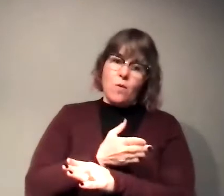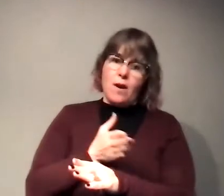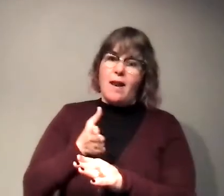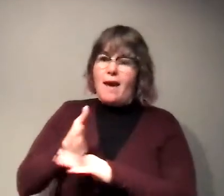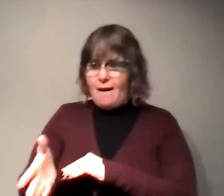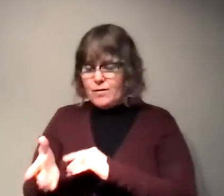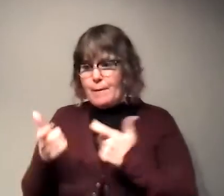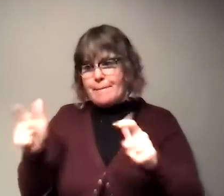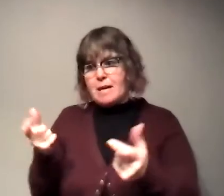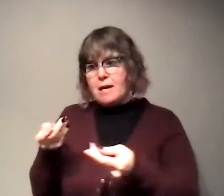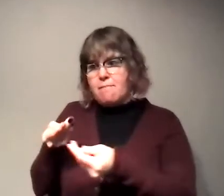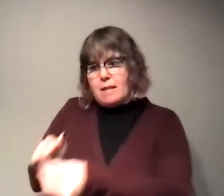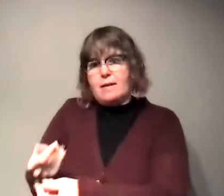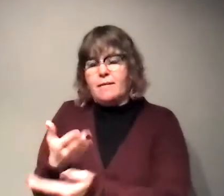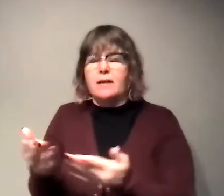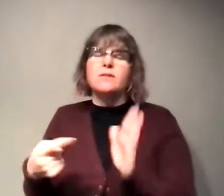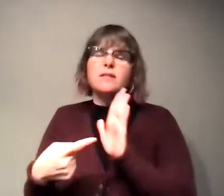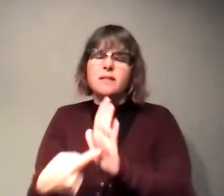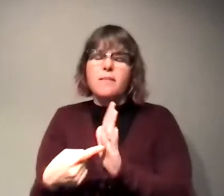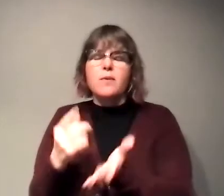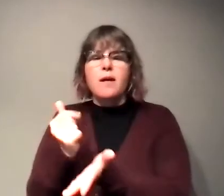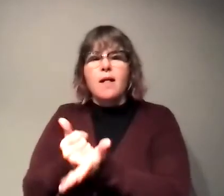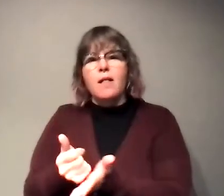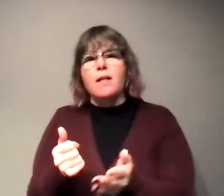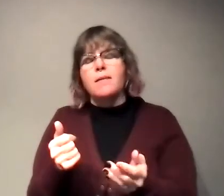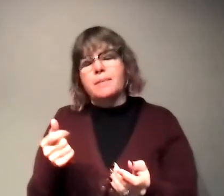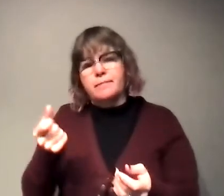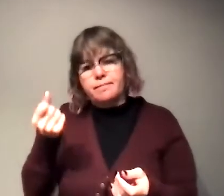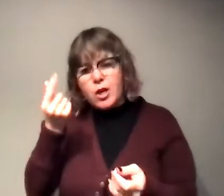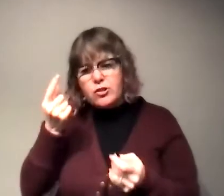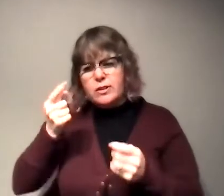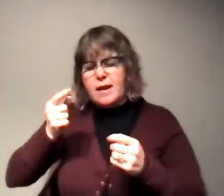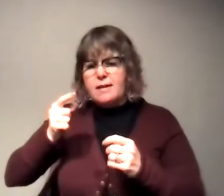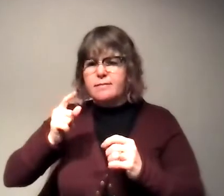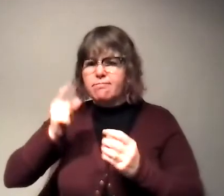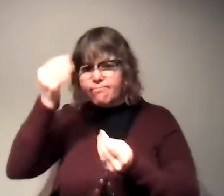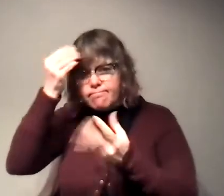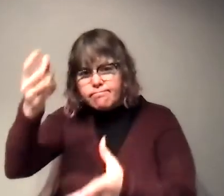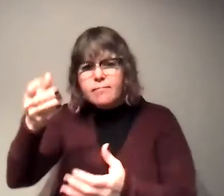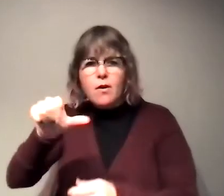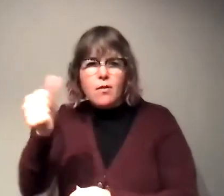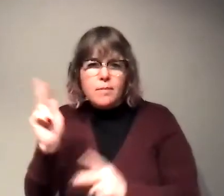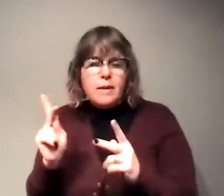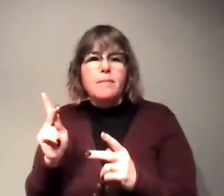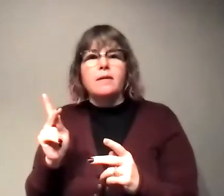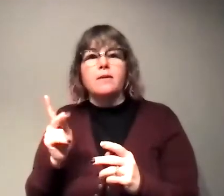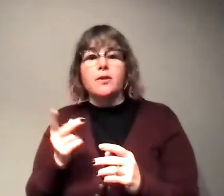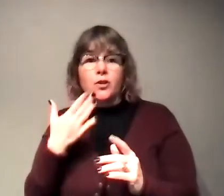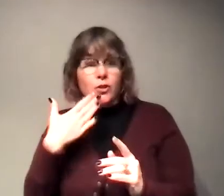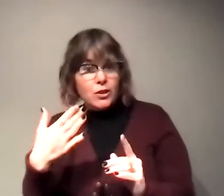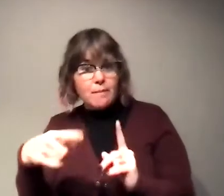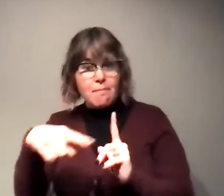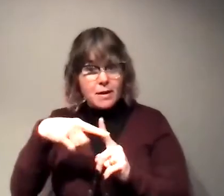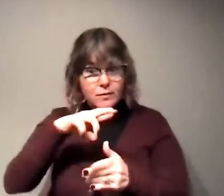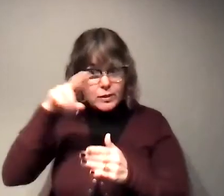planting events, for example, and try to help understand and communicate to other people what are the good things that plants